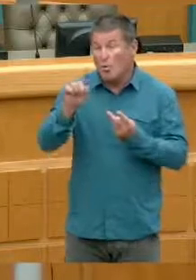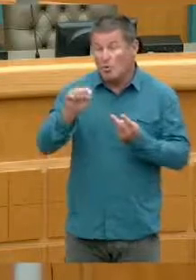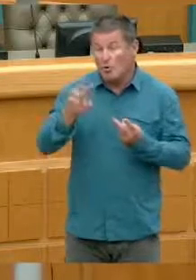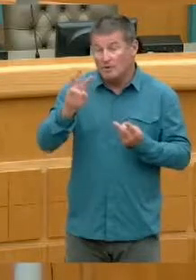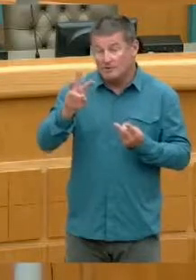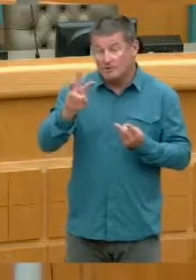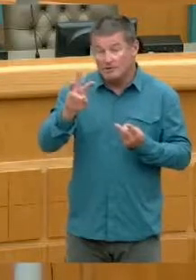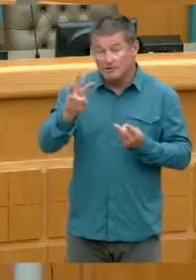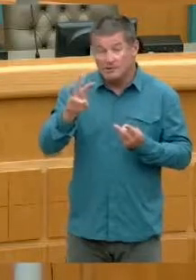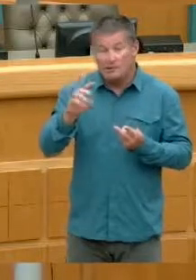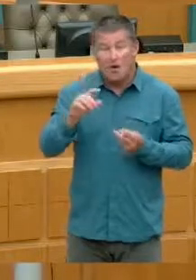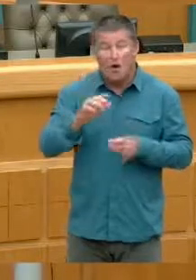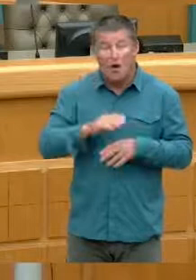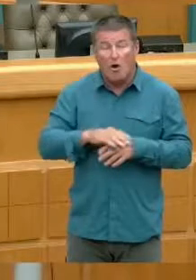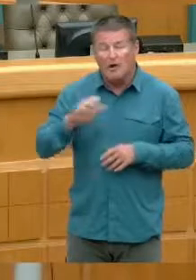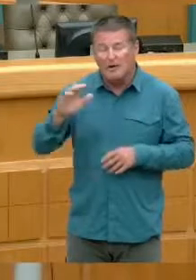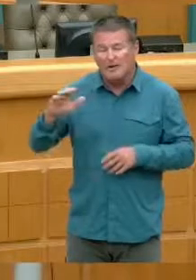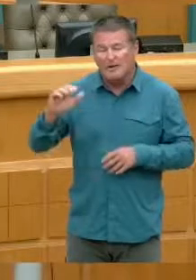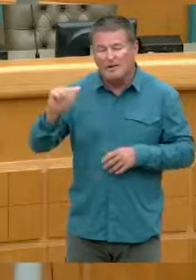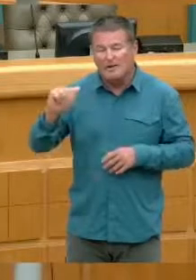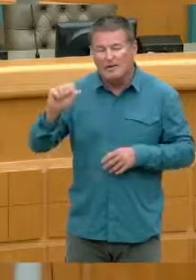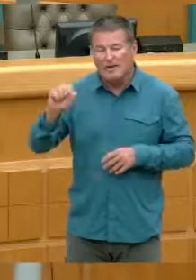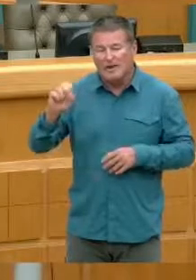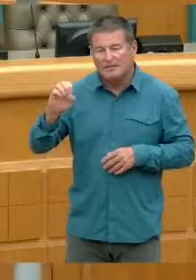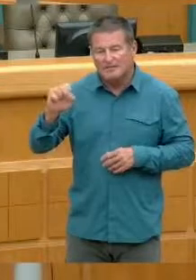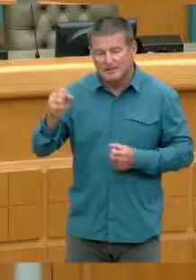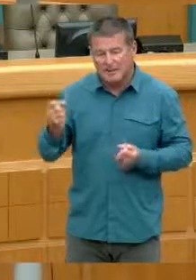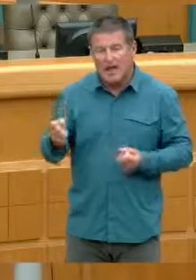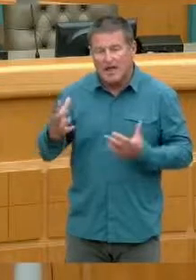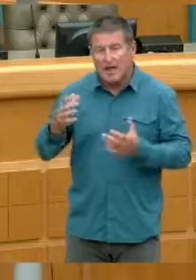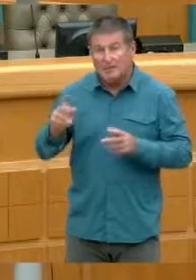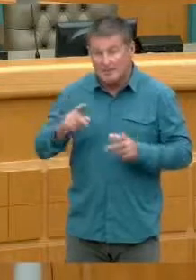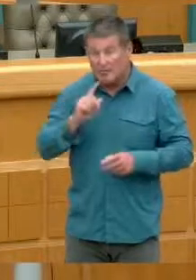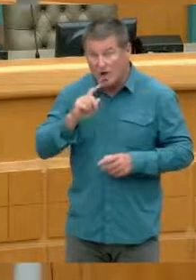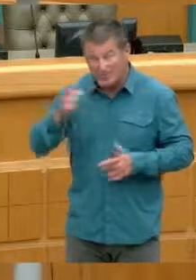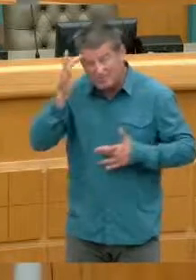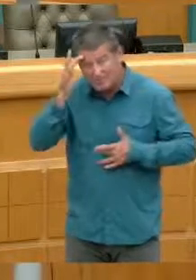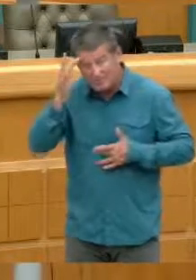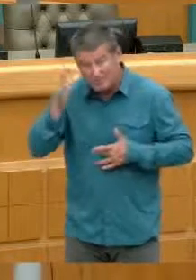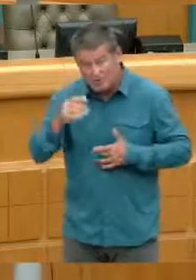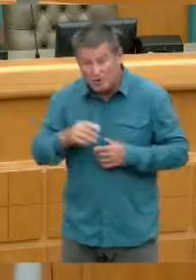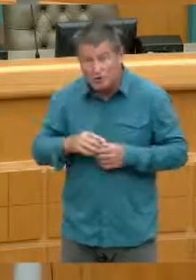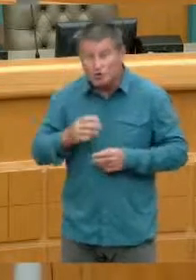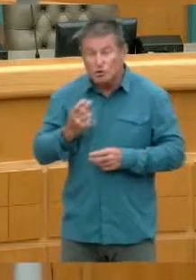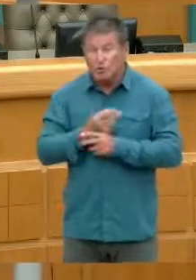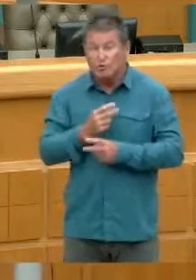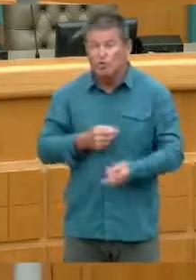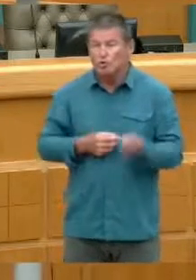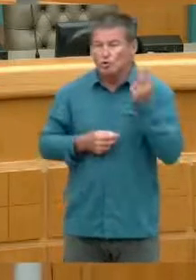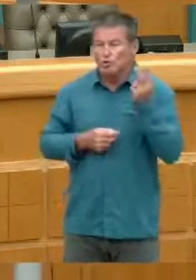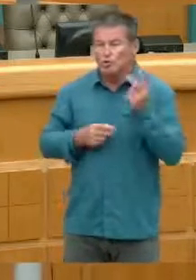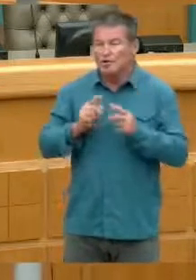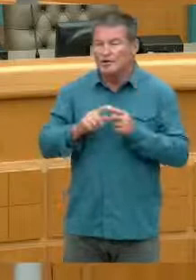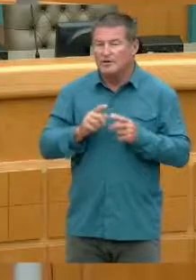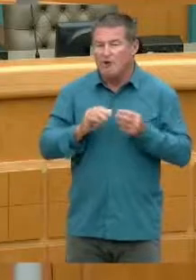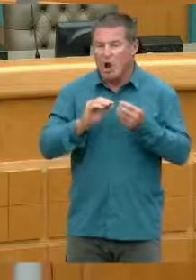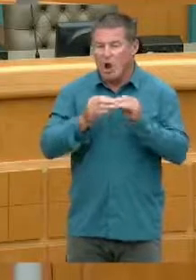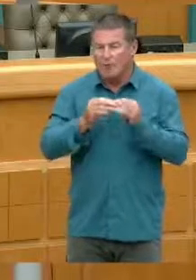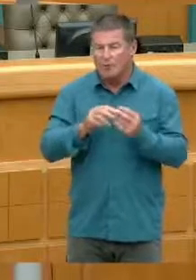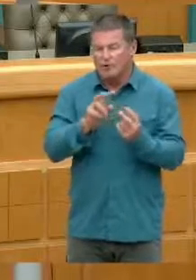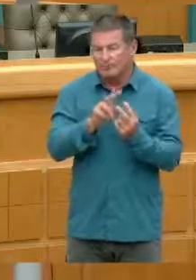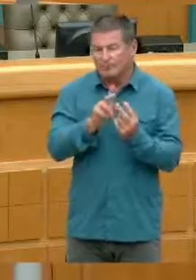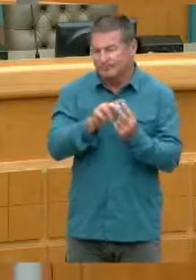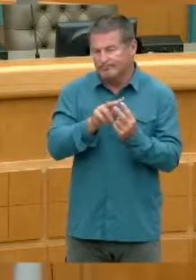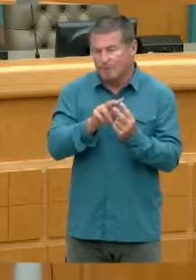based upon our case data, the number of positive cases. So we're using a different model, and the transmission rate